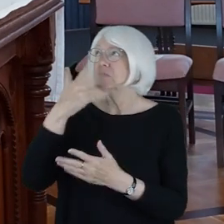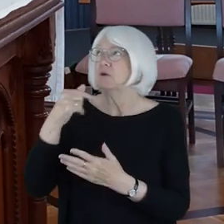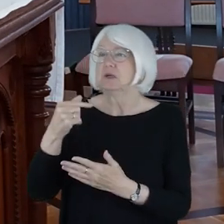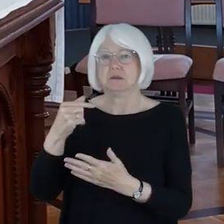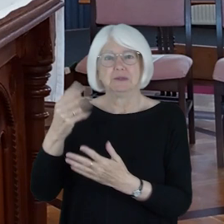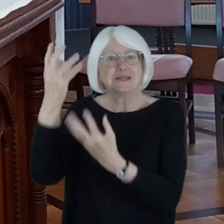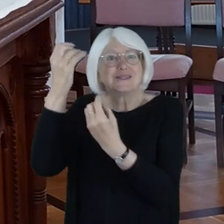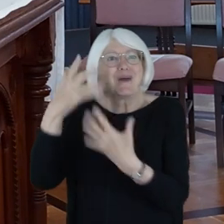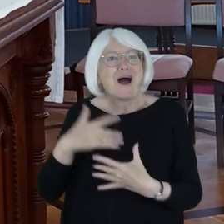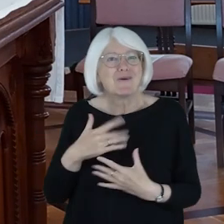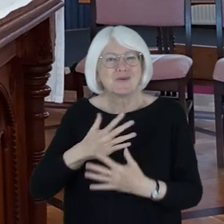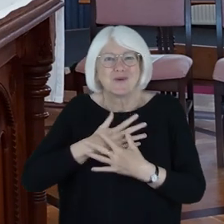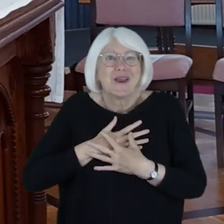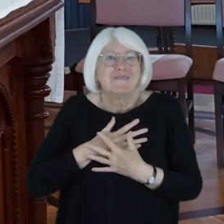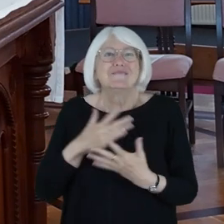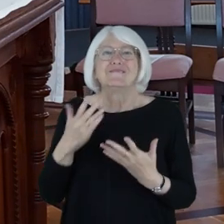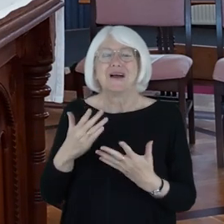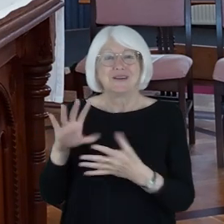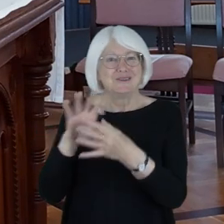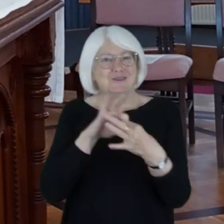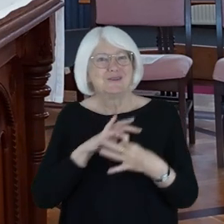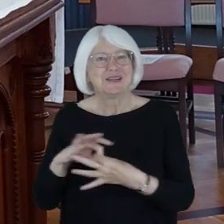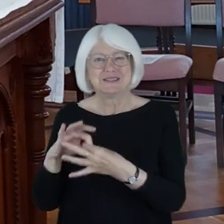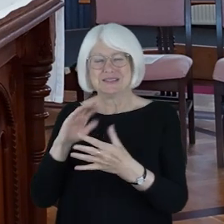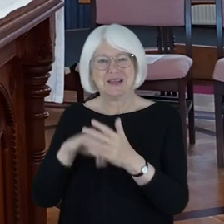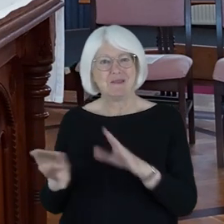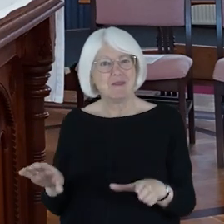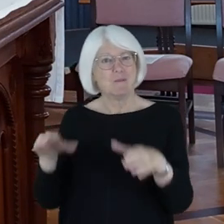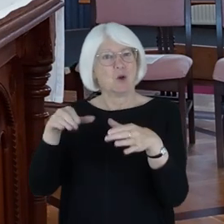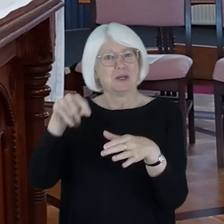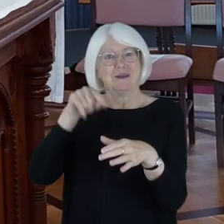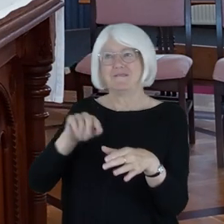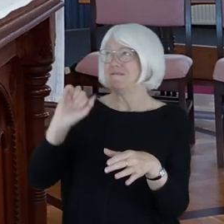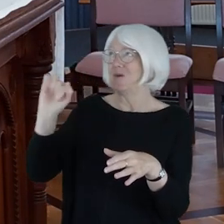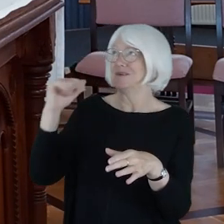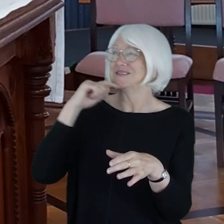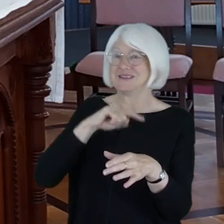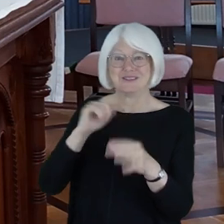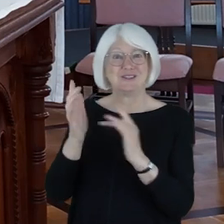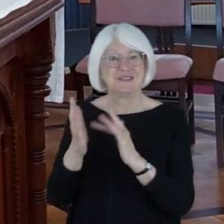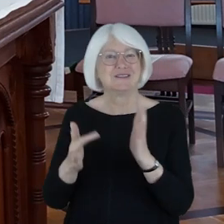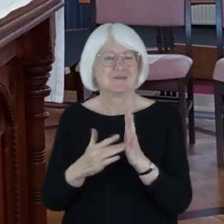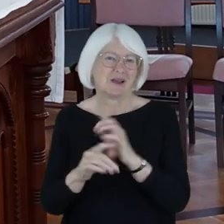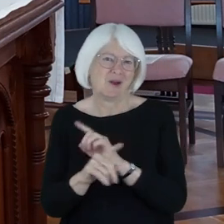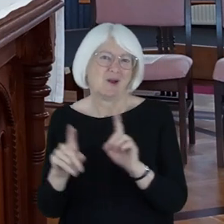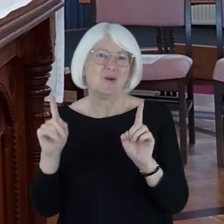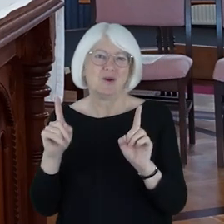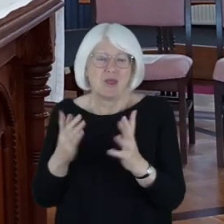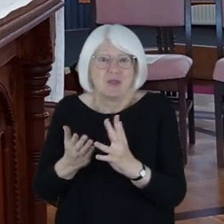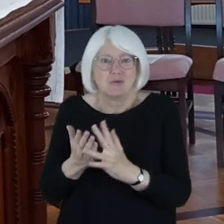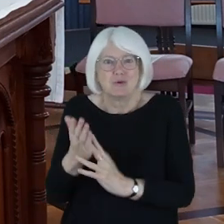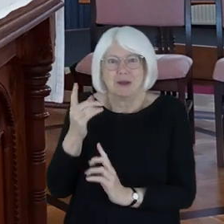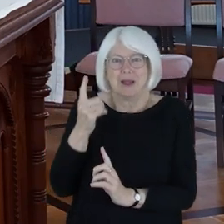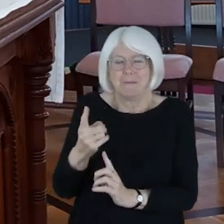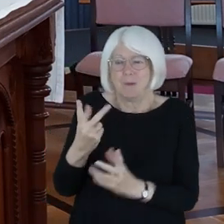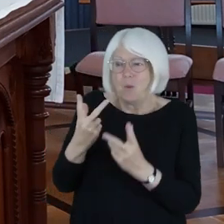love, and unite us in the body of your Son, Jesus Christ our Lord. Through him and with